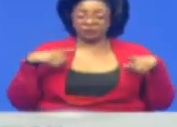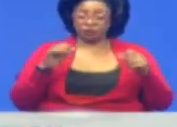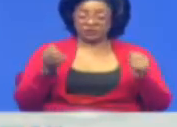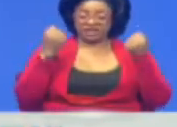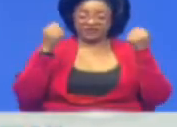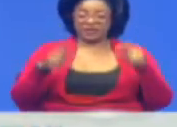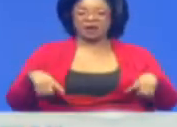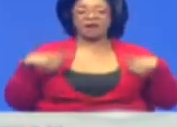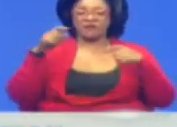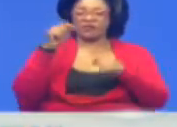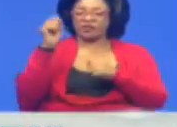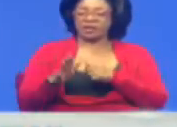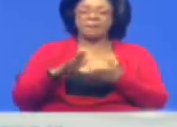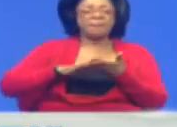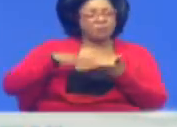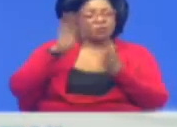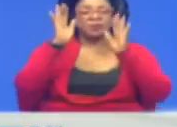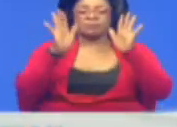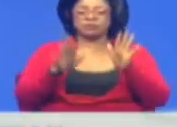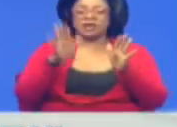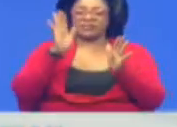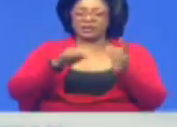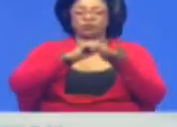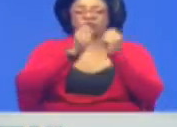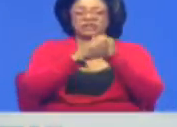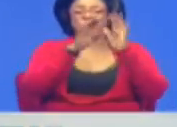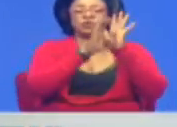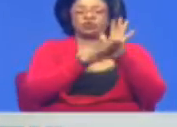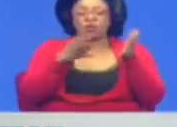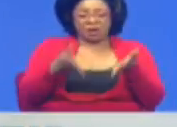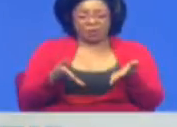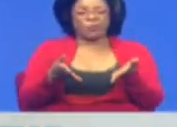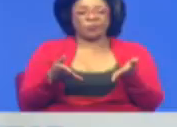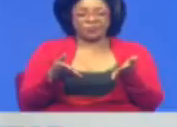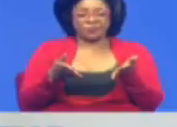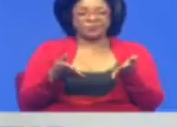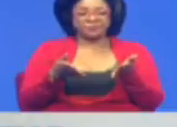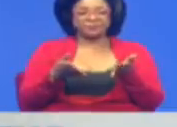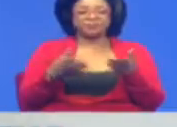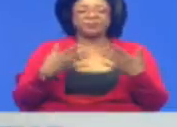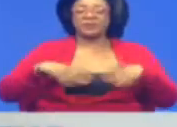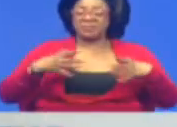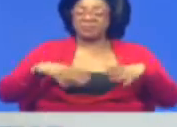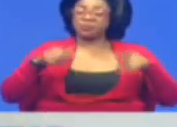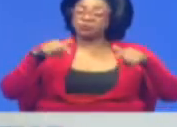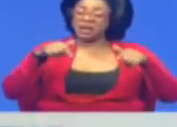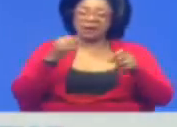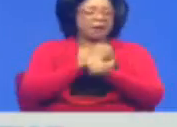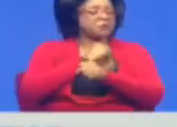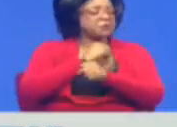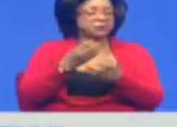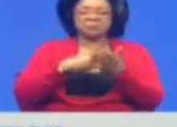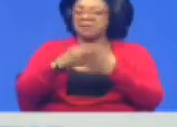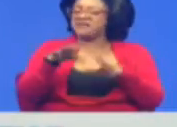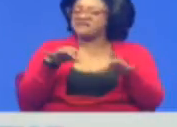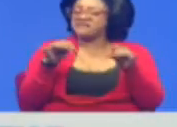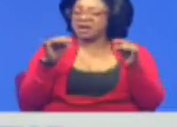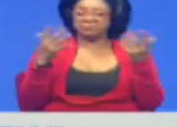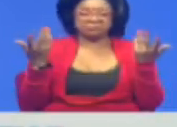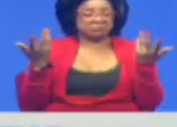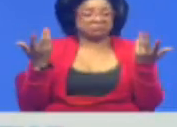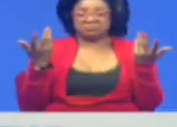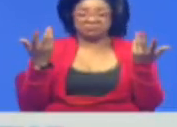Kenya is more important than to change the constitution at this particular time. There are people today who cannot afford to buy 2 kilograms of